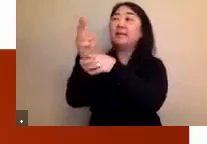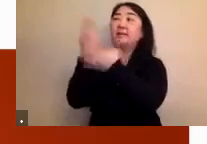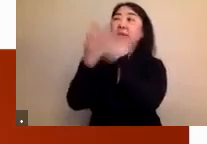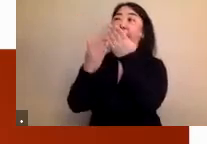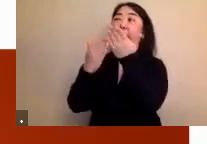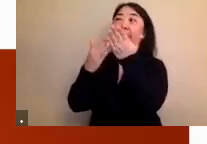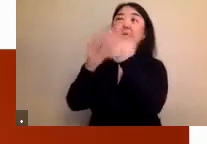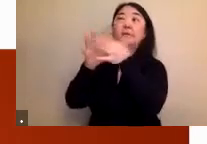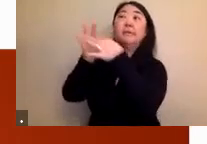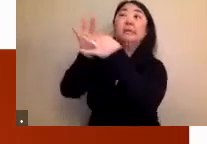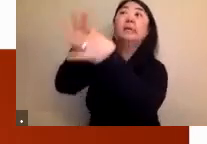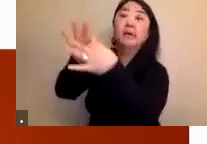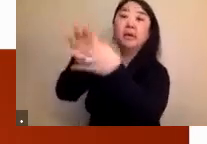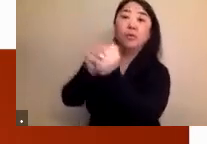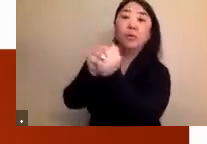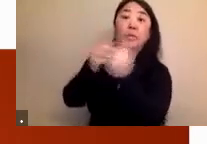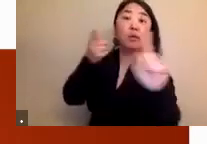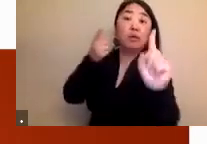social justice.